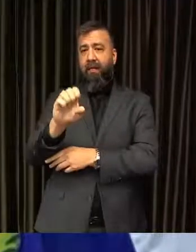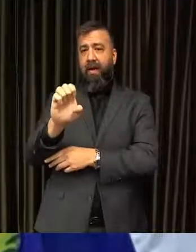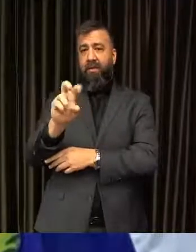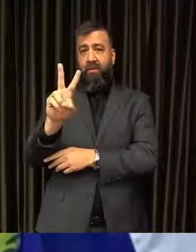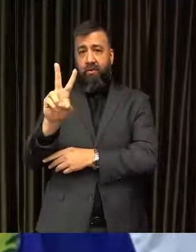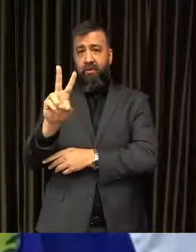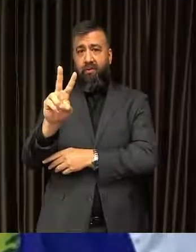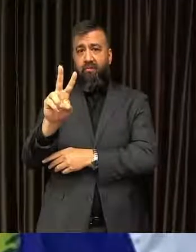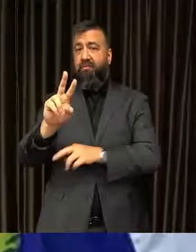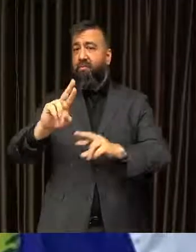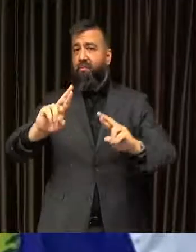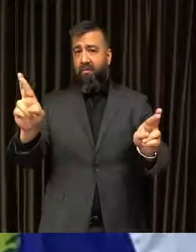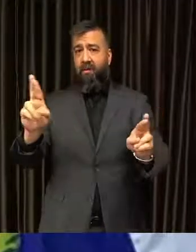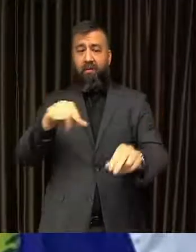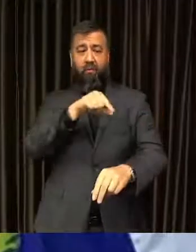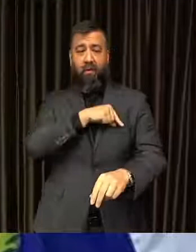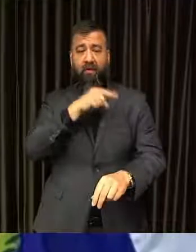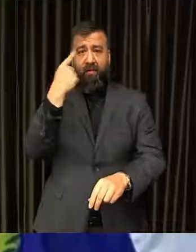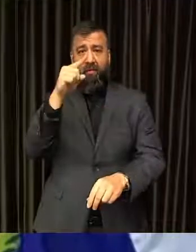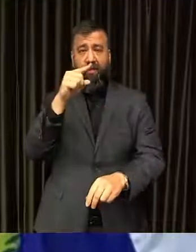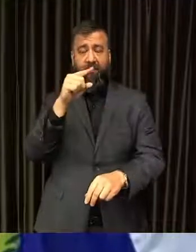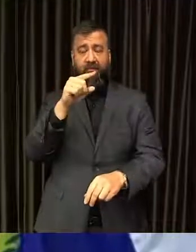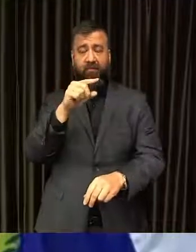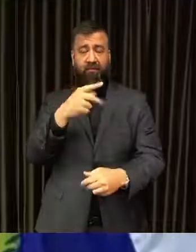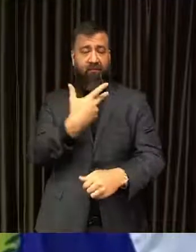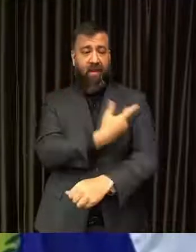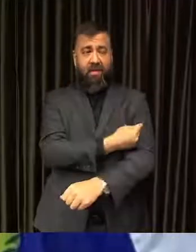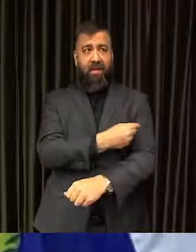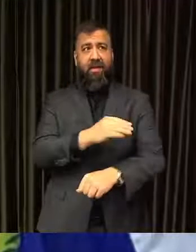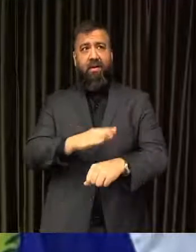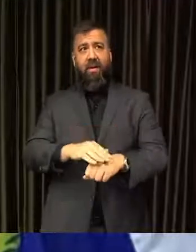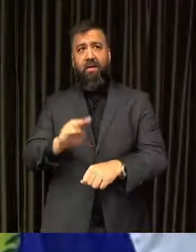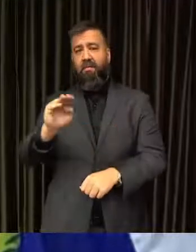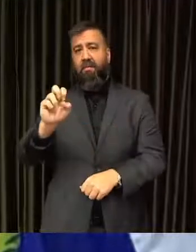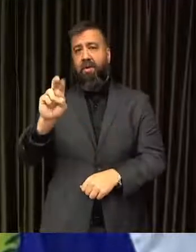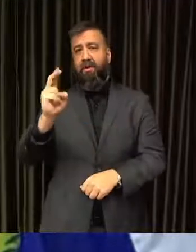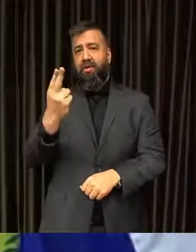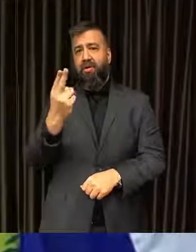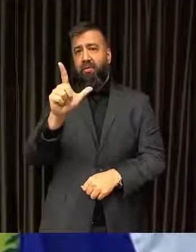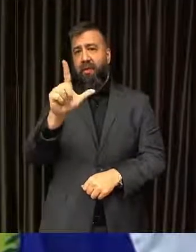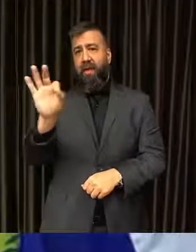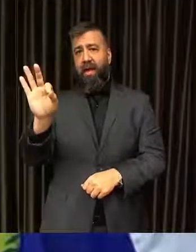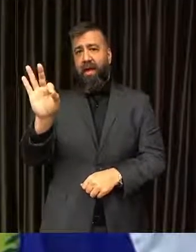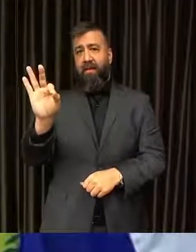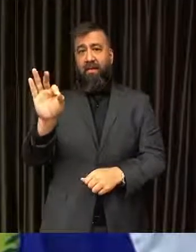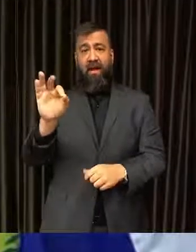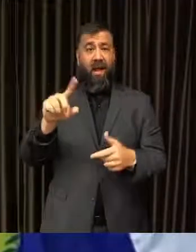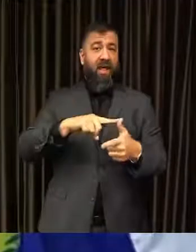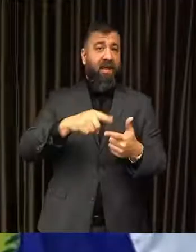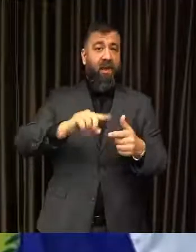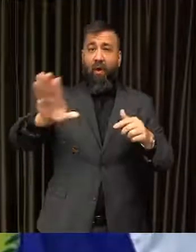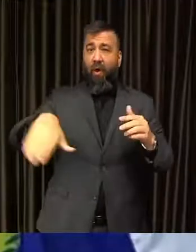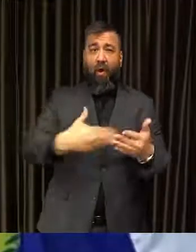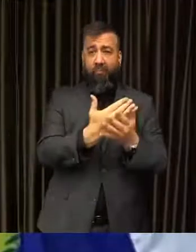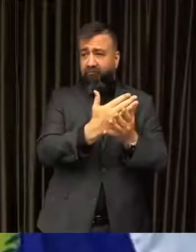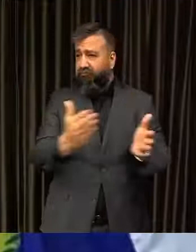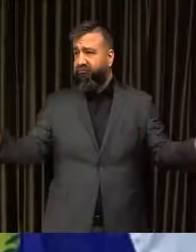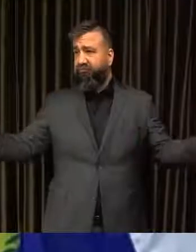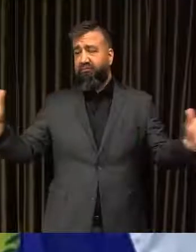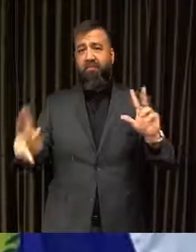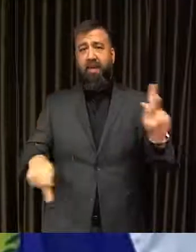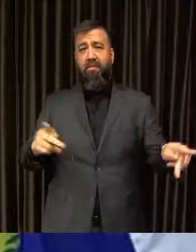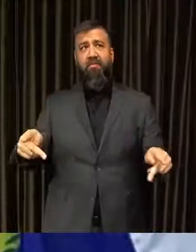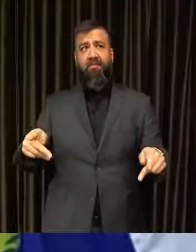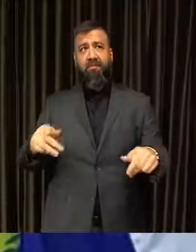29th, and everyone will be eligible on April 9th. As we work to get through the vaccination